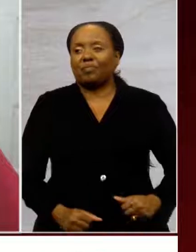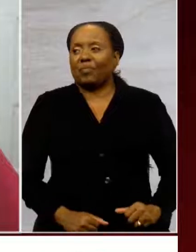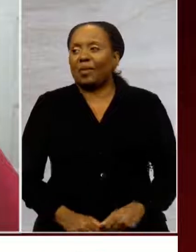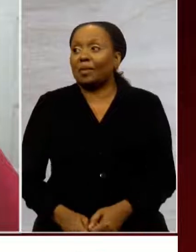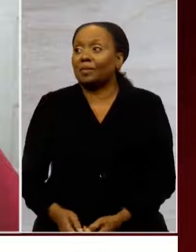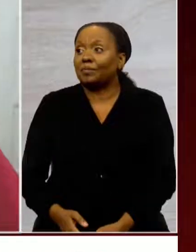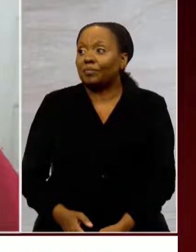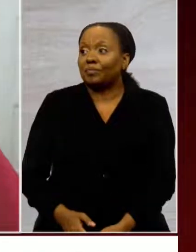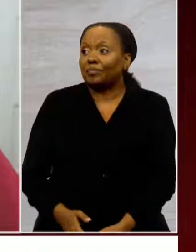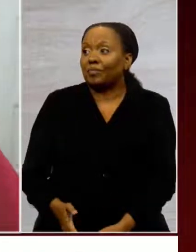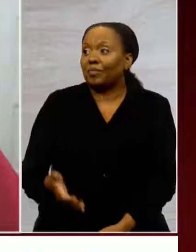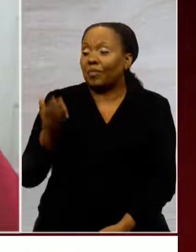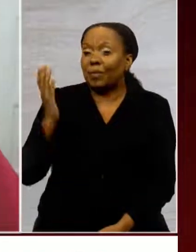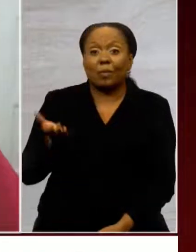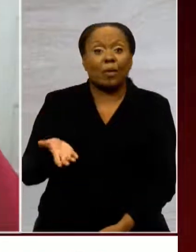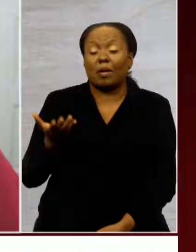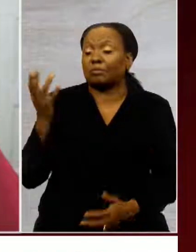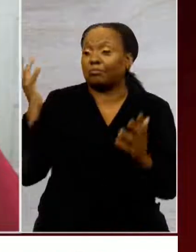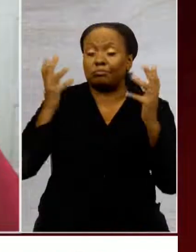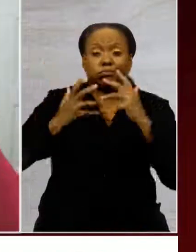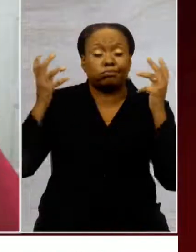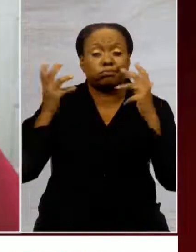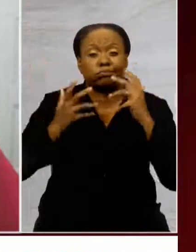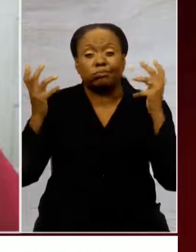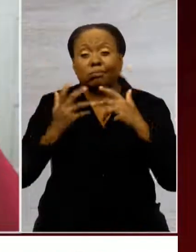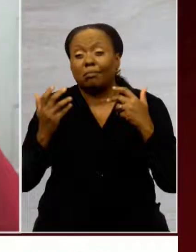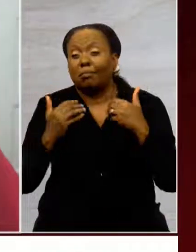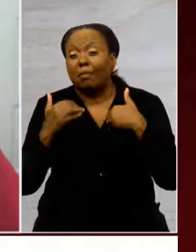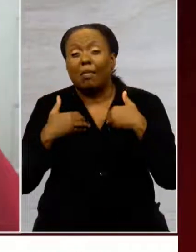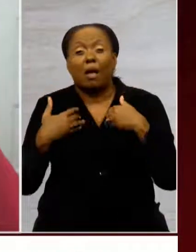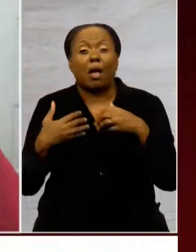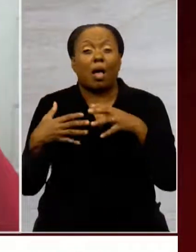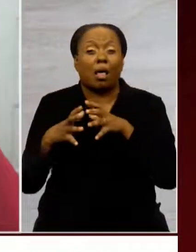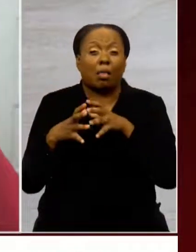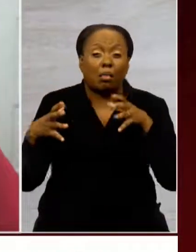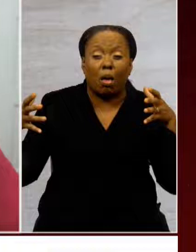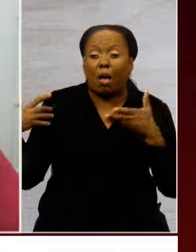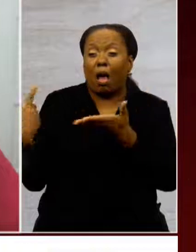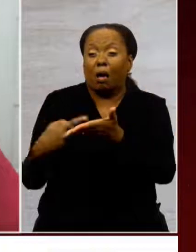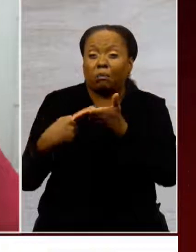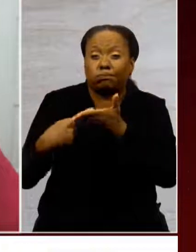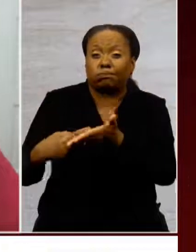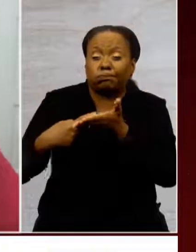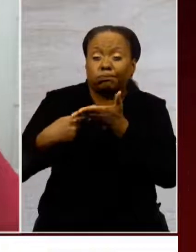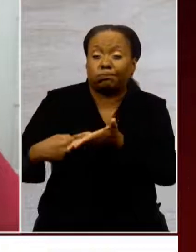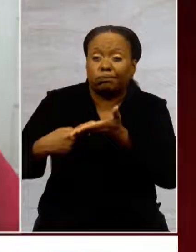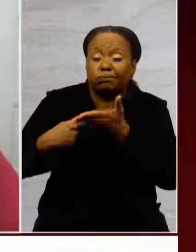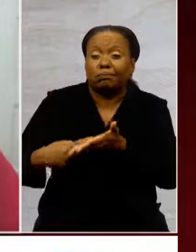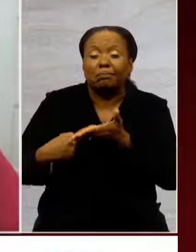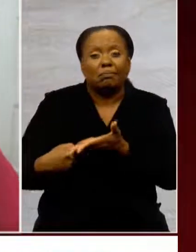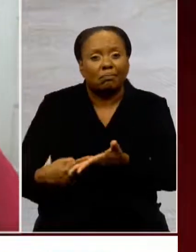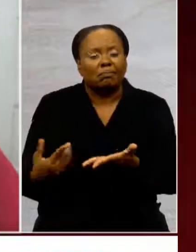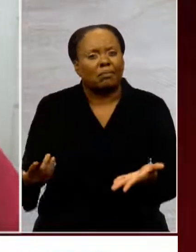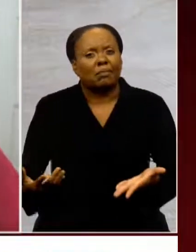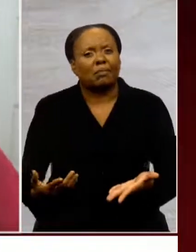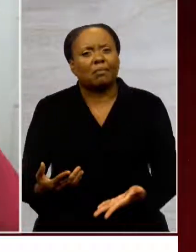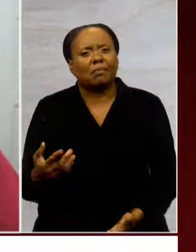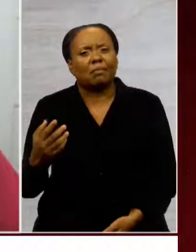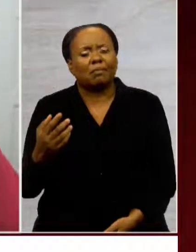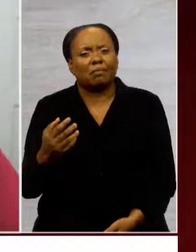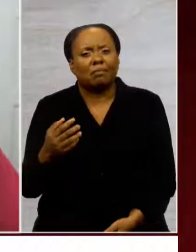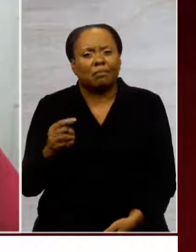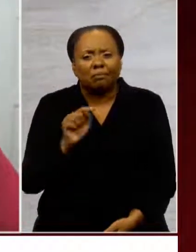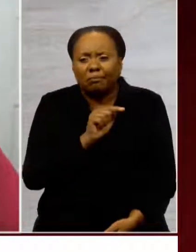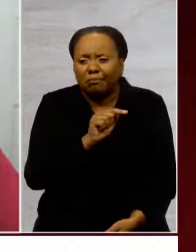and it's clear you had some very widespread consultation, and then you really were able to cover